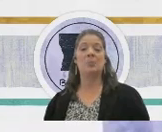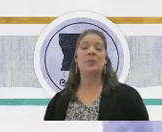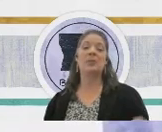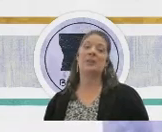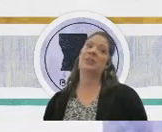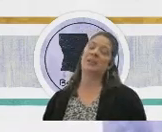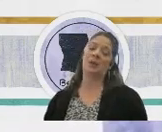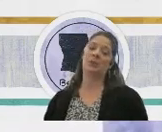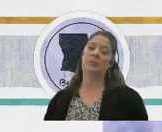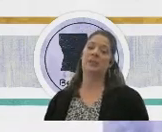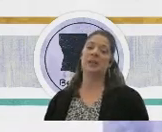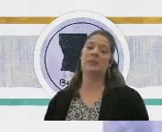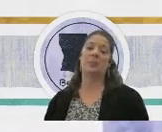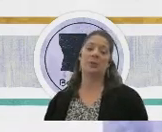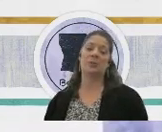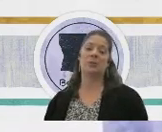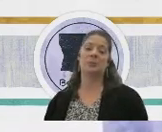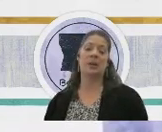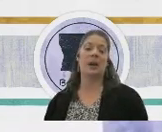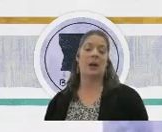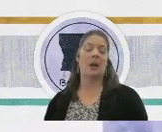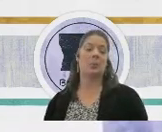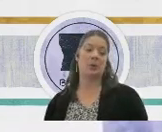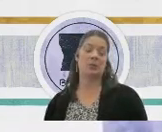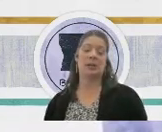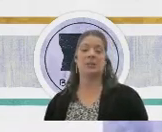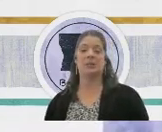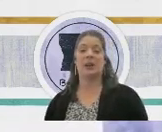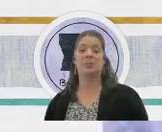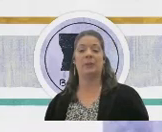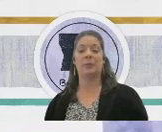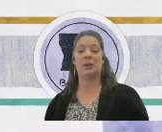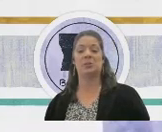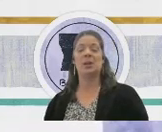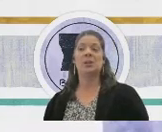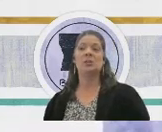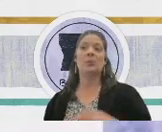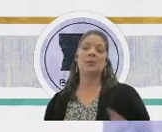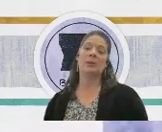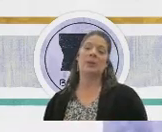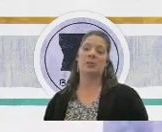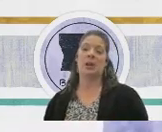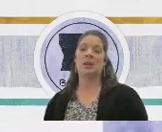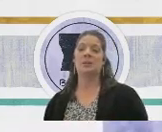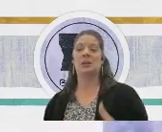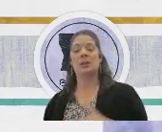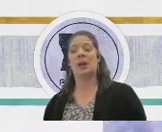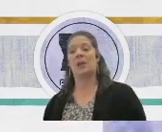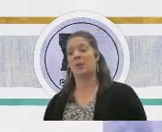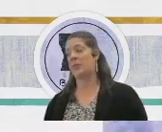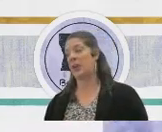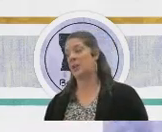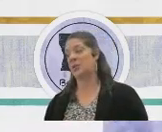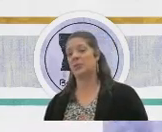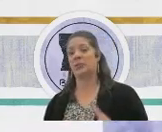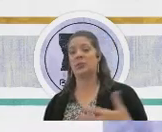applicant, but they're not even entitled to receive that person's PII or personally identifiable information. So by doing that check, it's not only going to